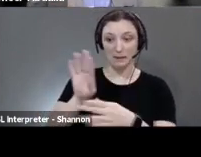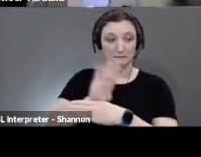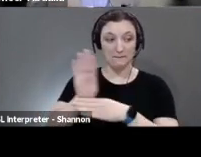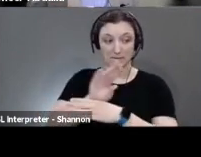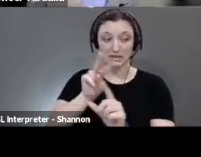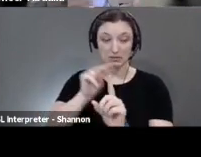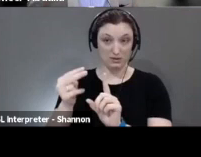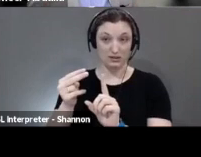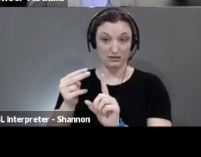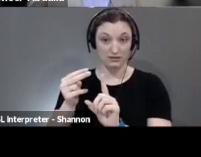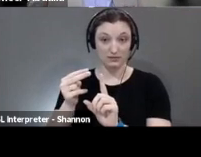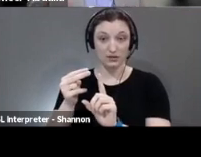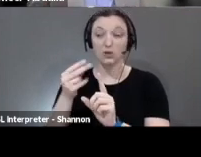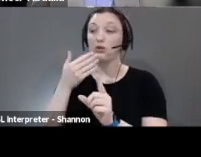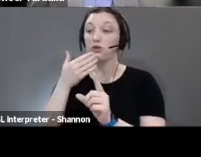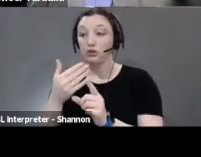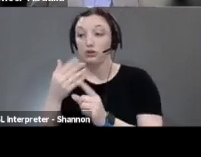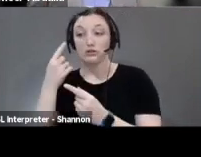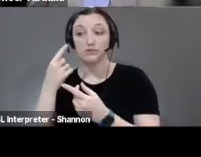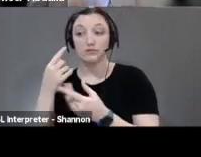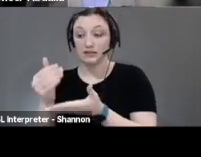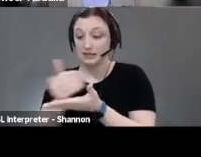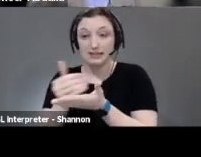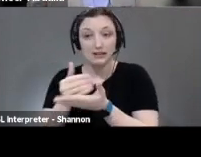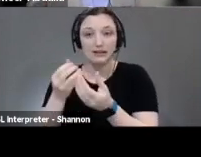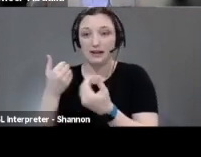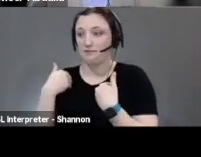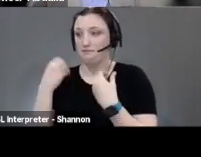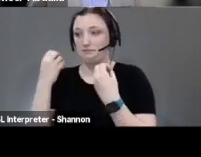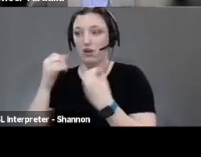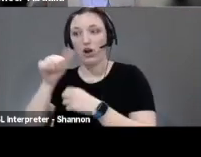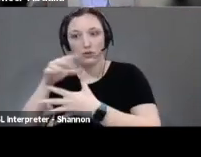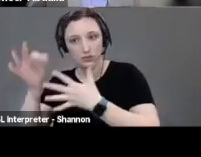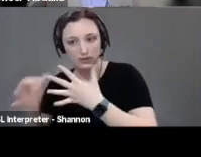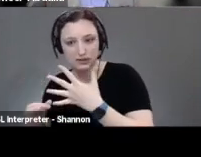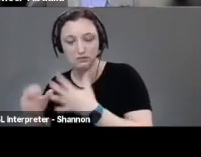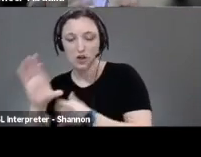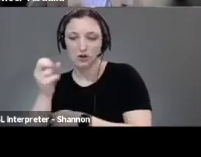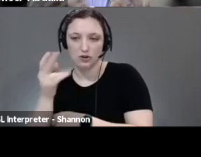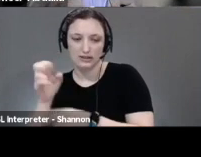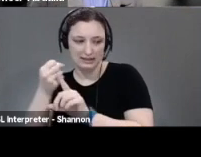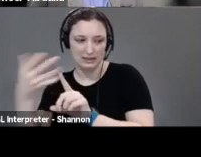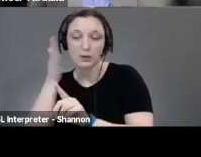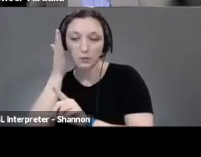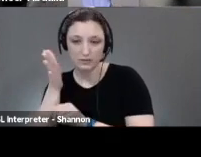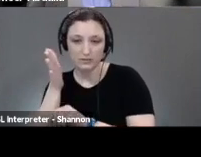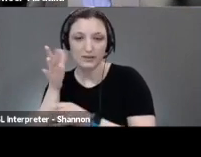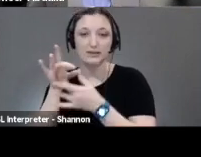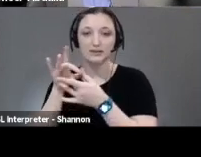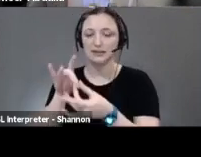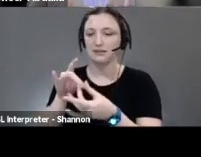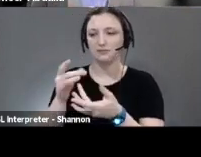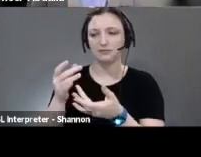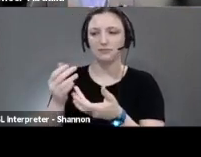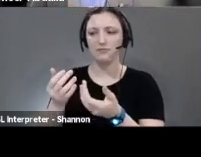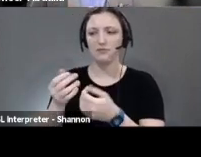to have a salary for a number of other reasons. Chris will allude to that. We'll get to that later, in terms of there are incentive programs out there